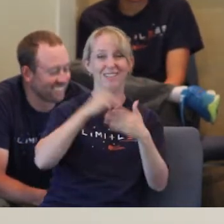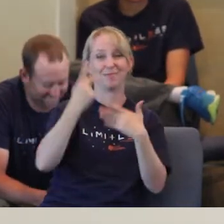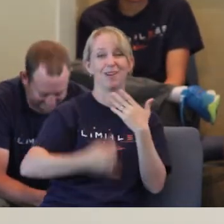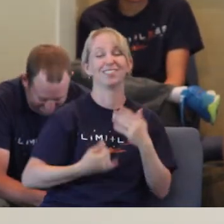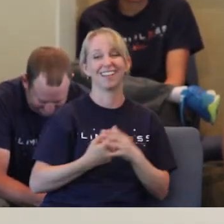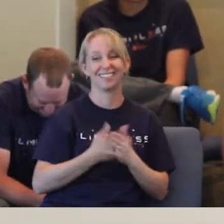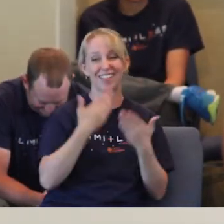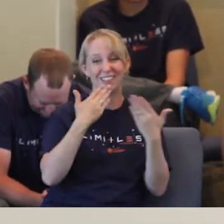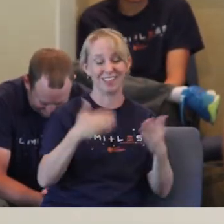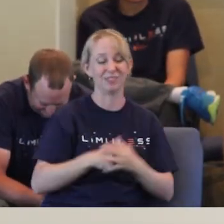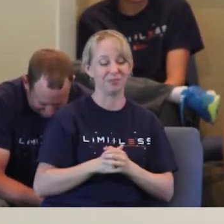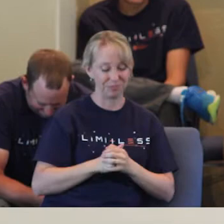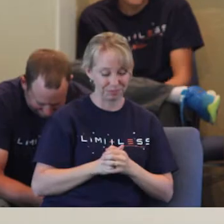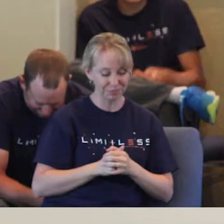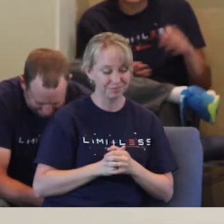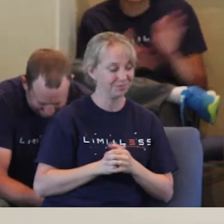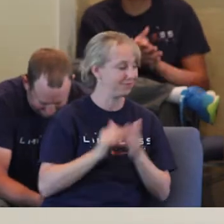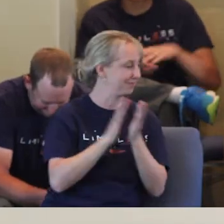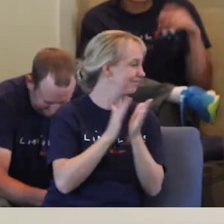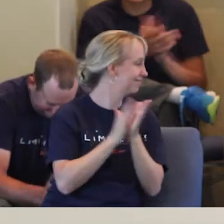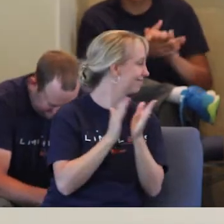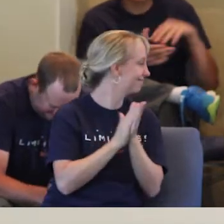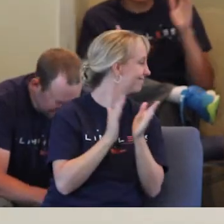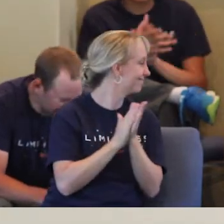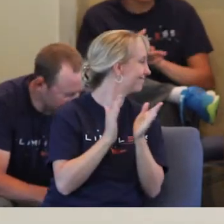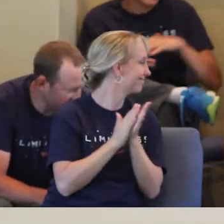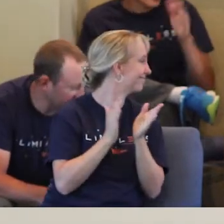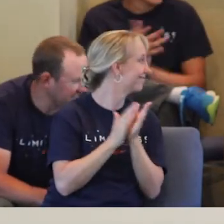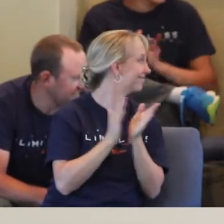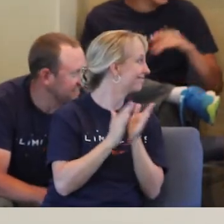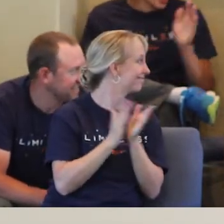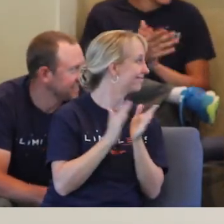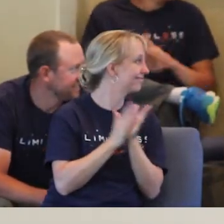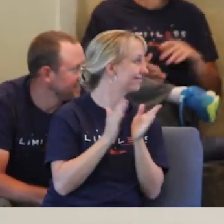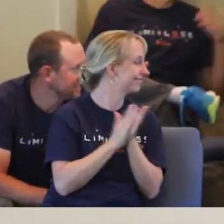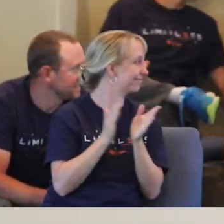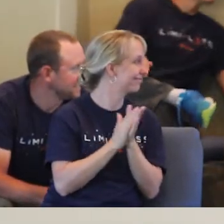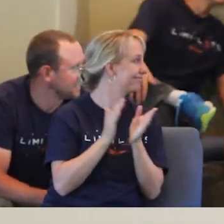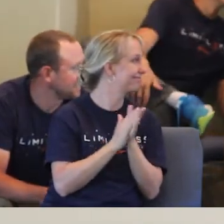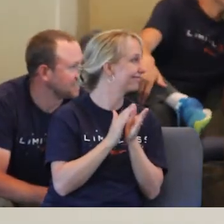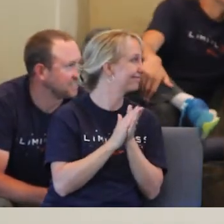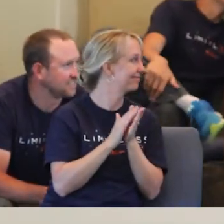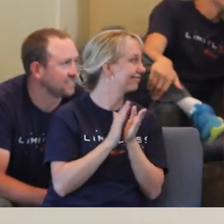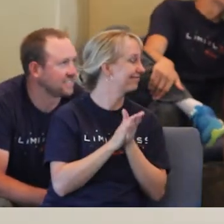got that done and we were able to finish the project. Thank you.